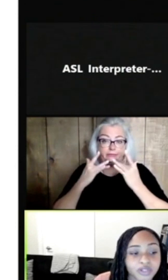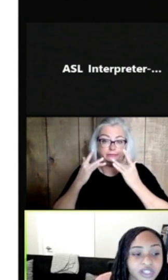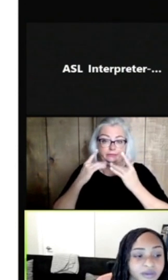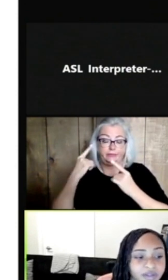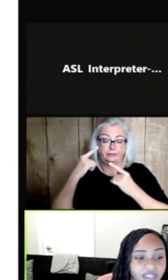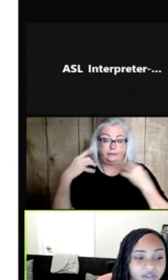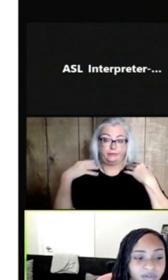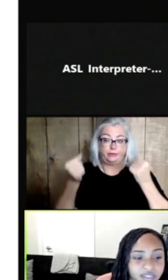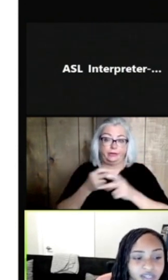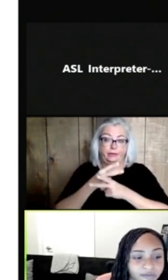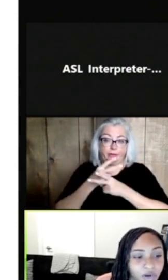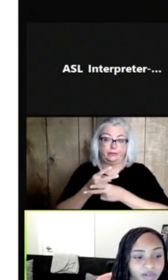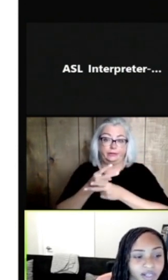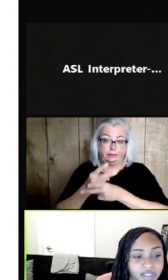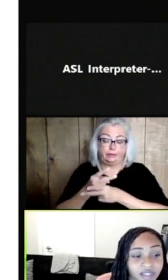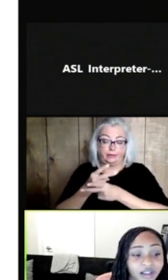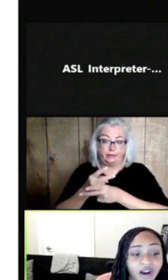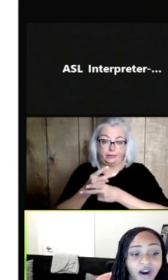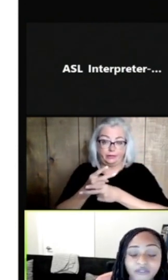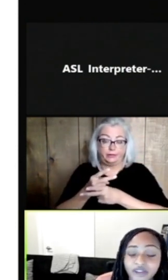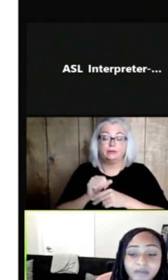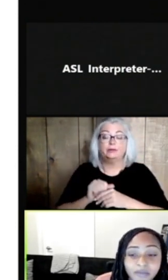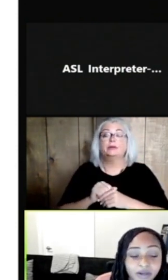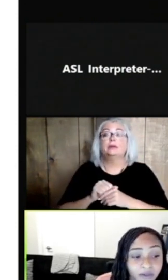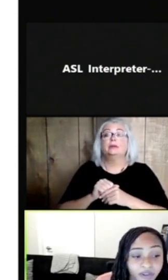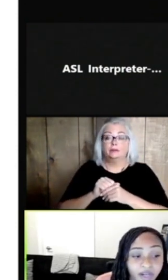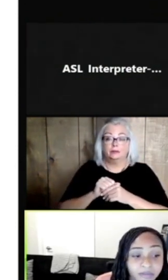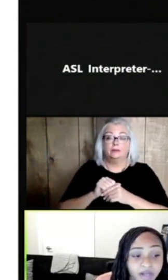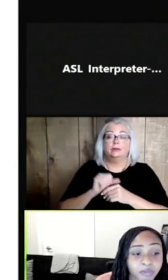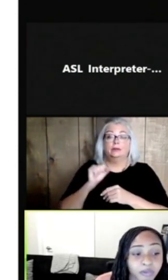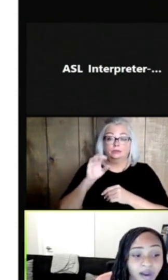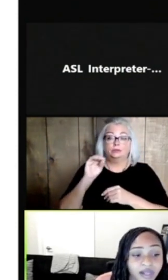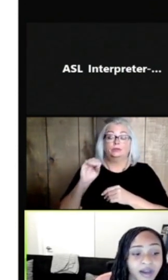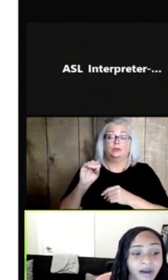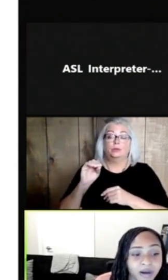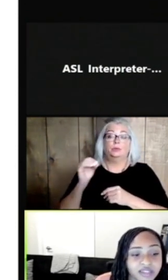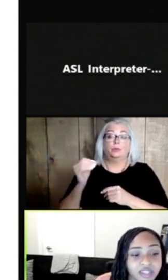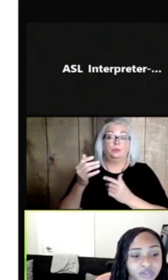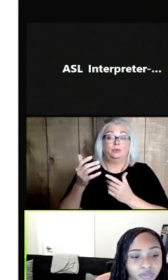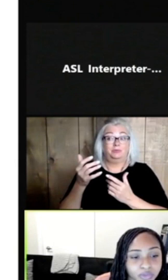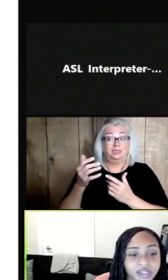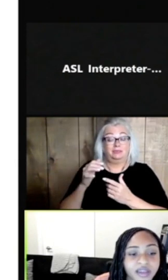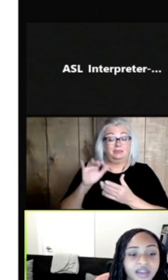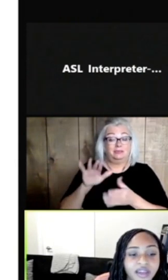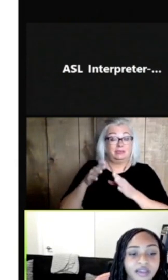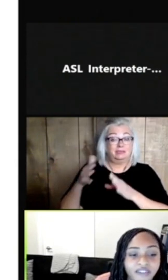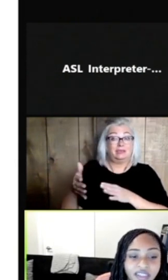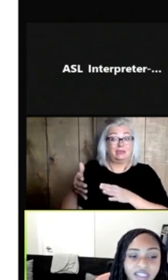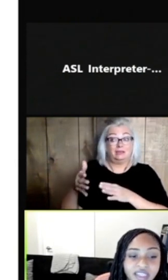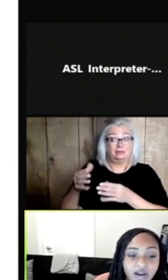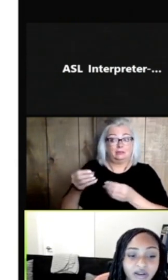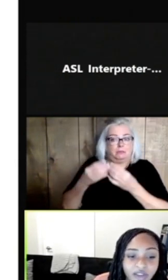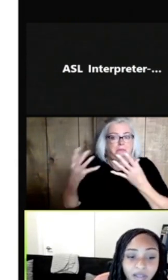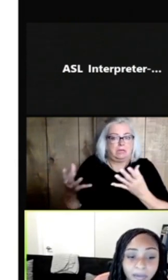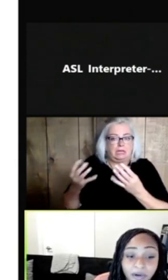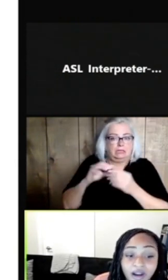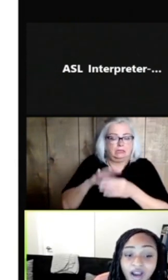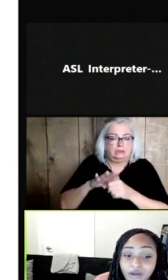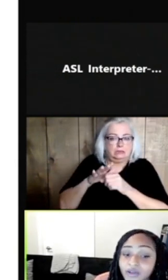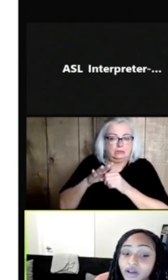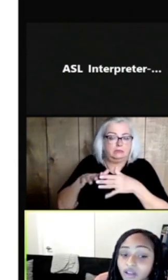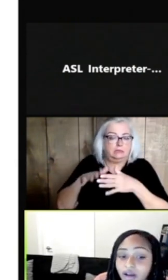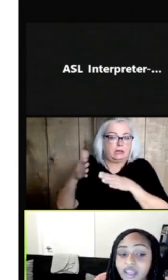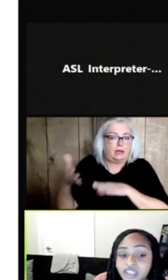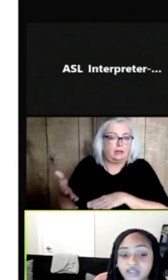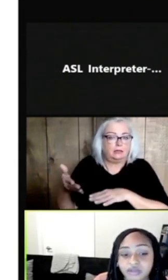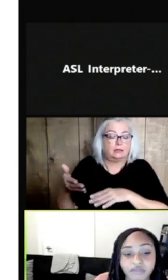be associated with increased death for COVID-19 are very much prominent amongst these groups. The vaccines are available.